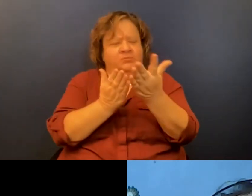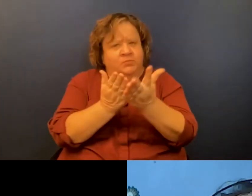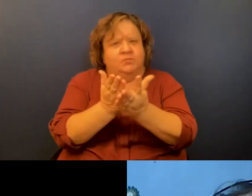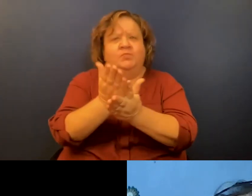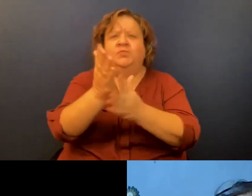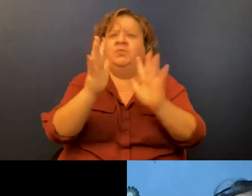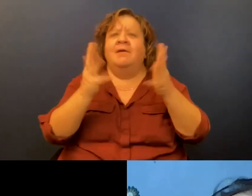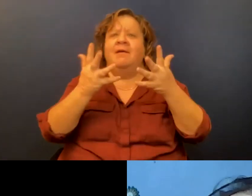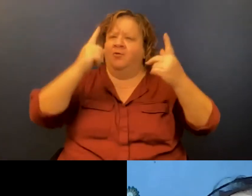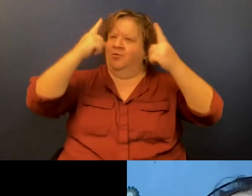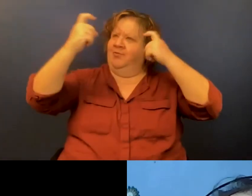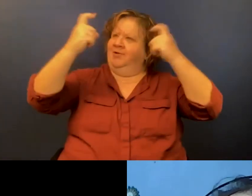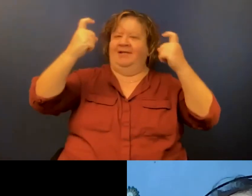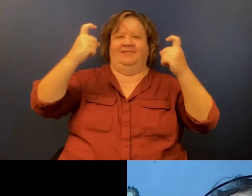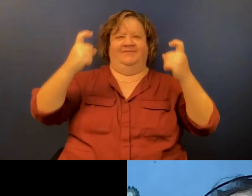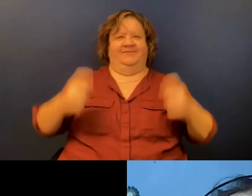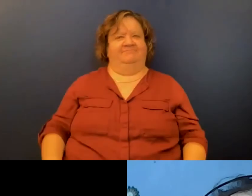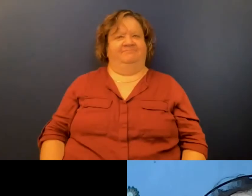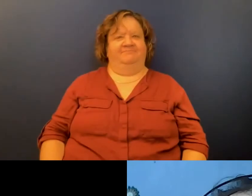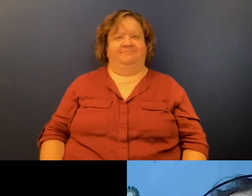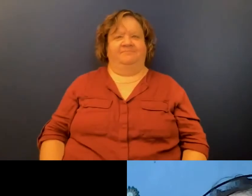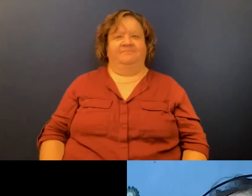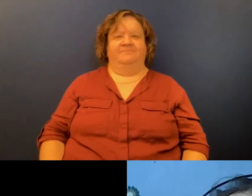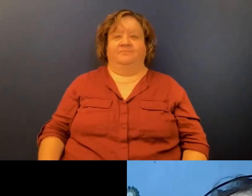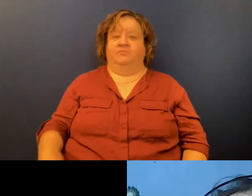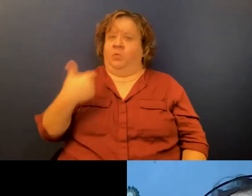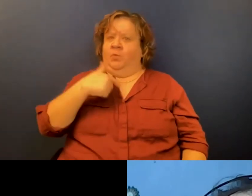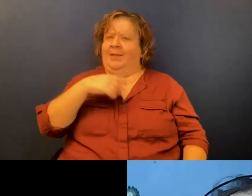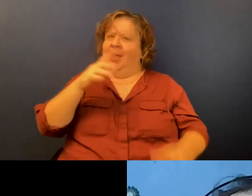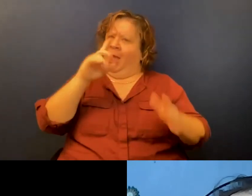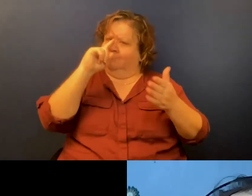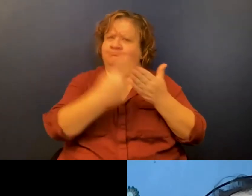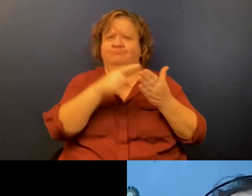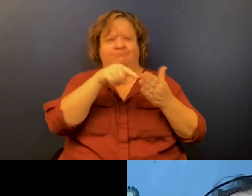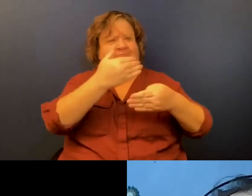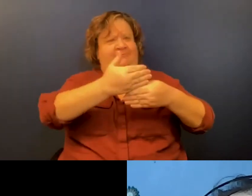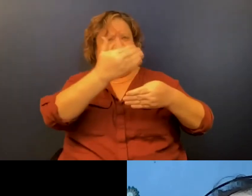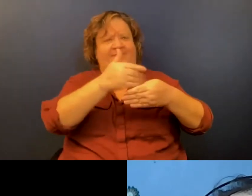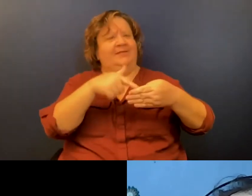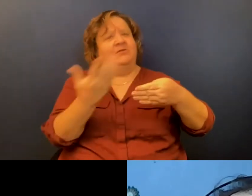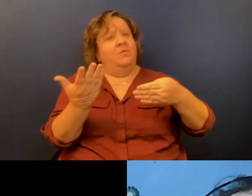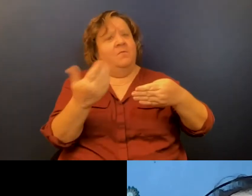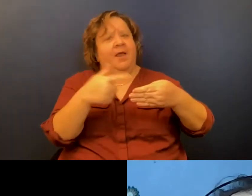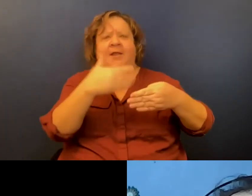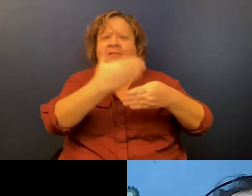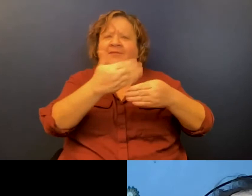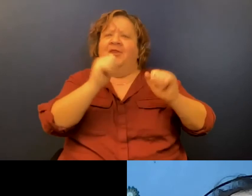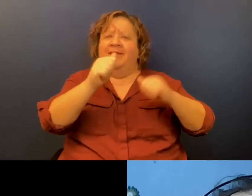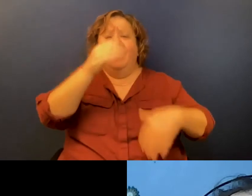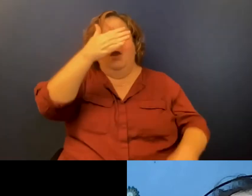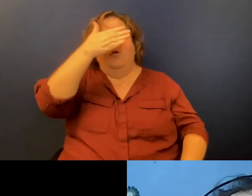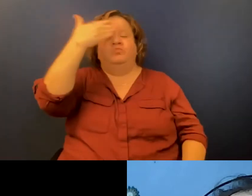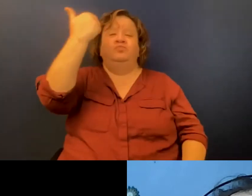through theater as a recreational formula and awareness raising formula to reach to these